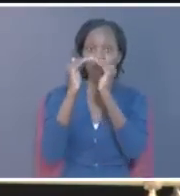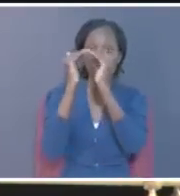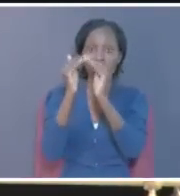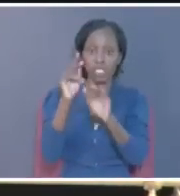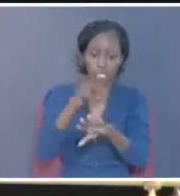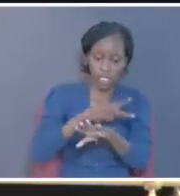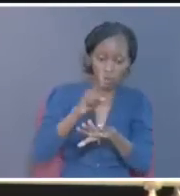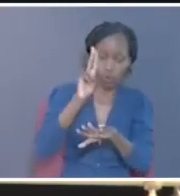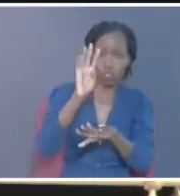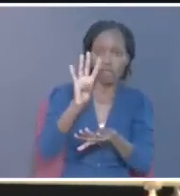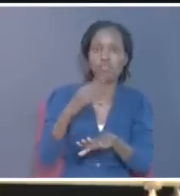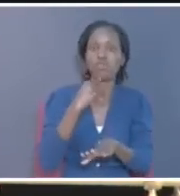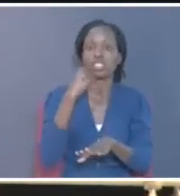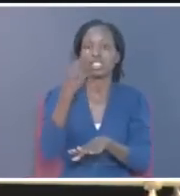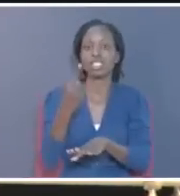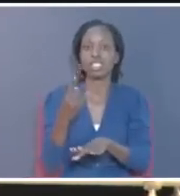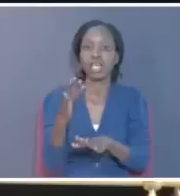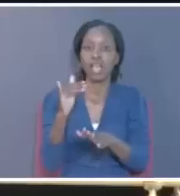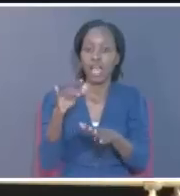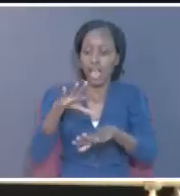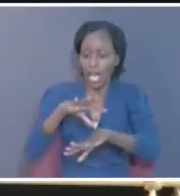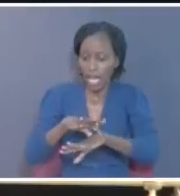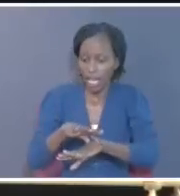Psalms 24 says that